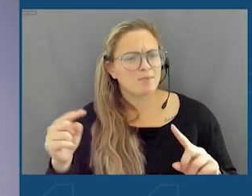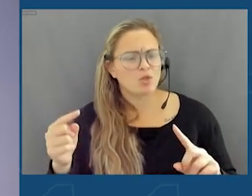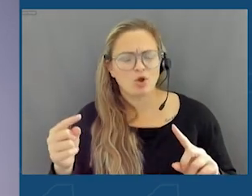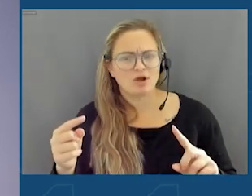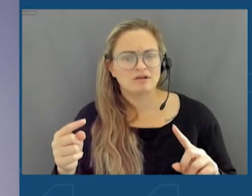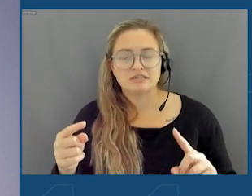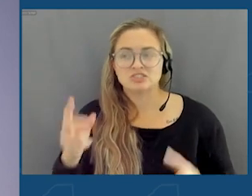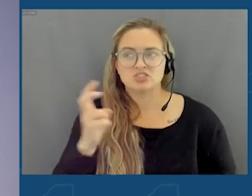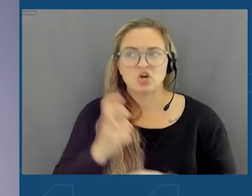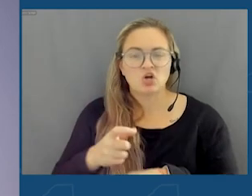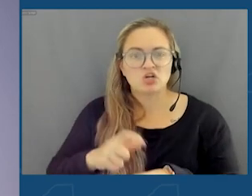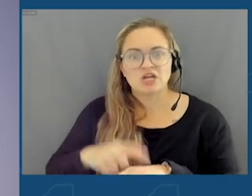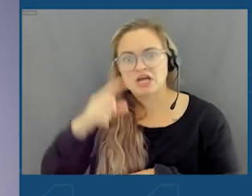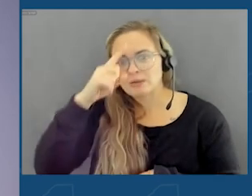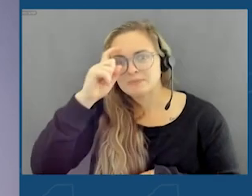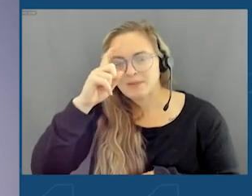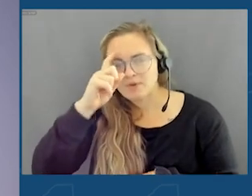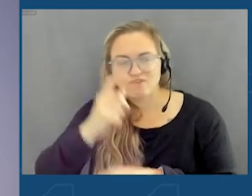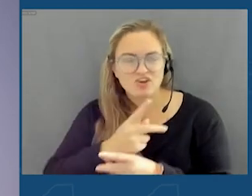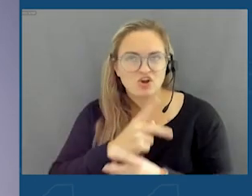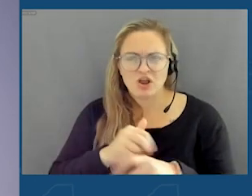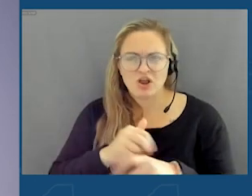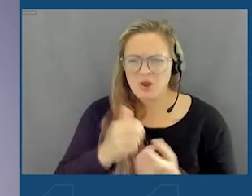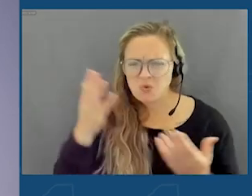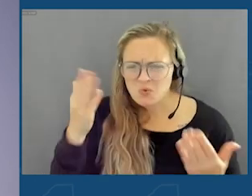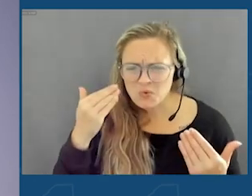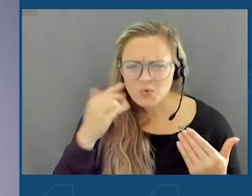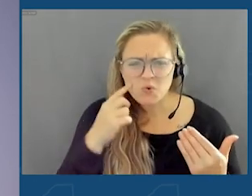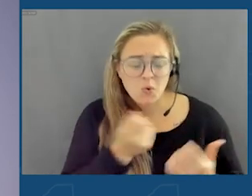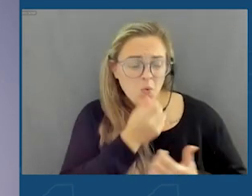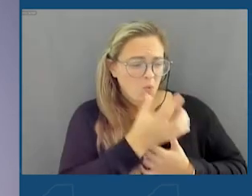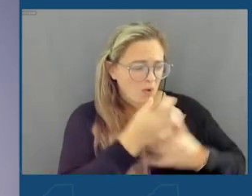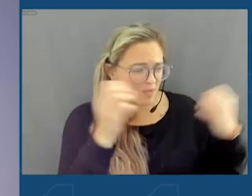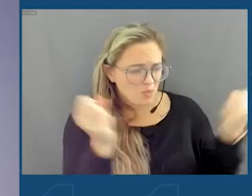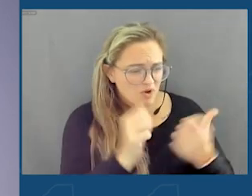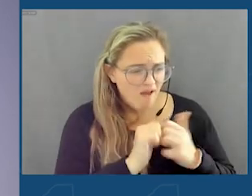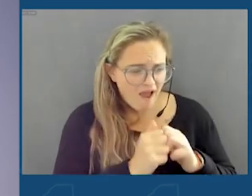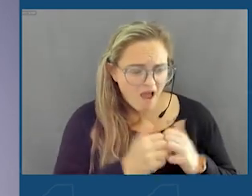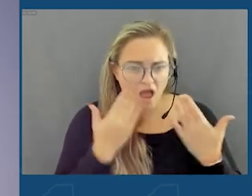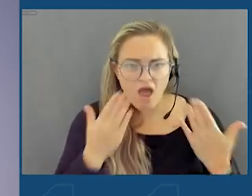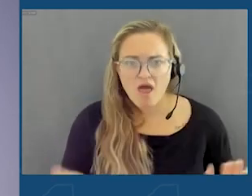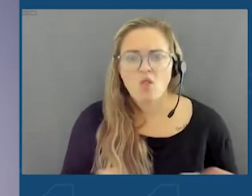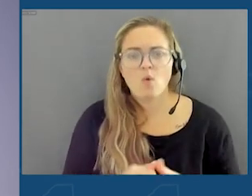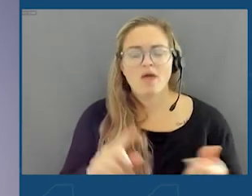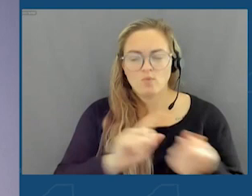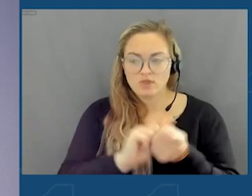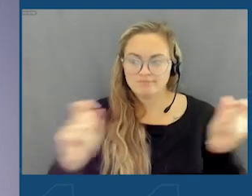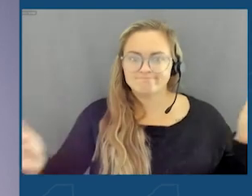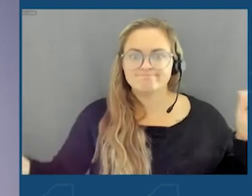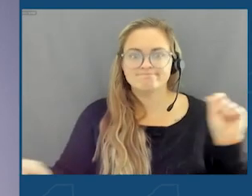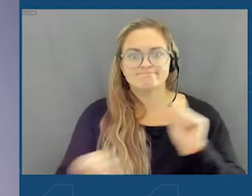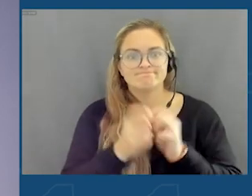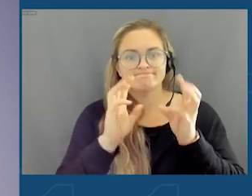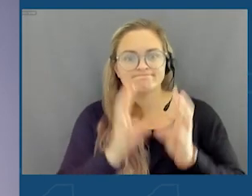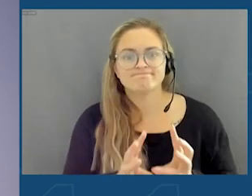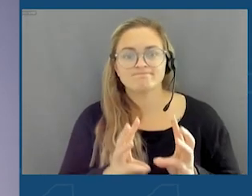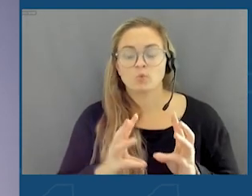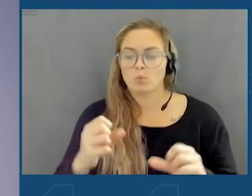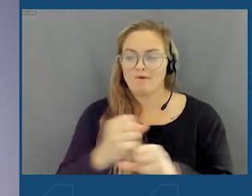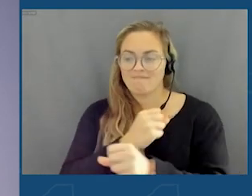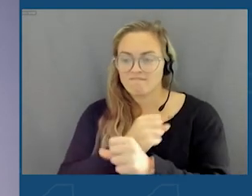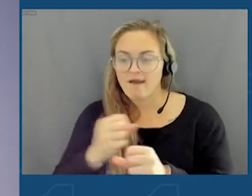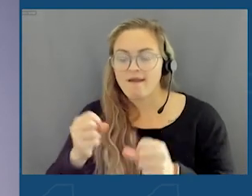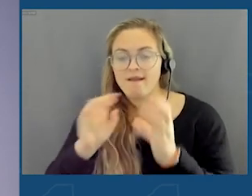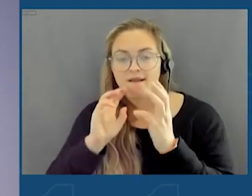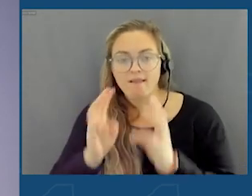cool in the summer as they are staying warm in the winter. And with increasing climate change, we are both fighting climate change at